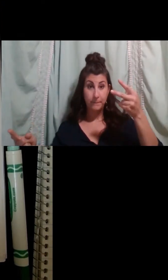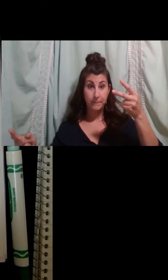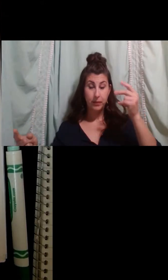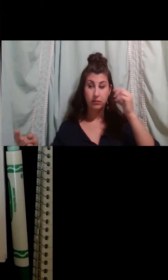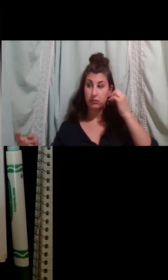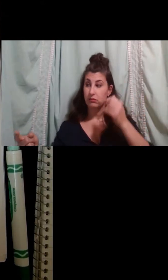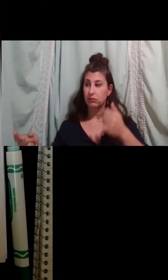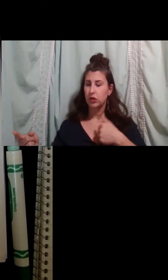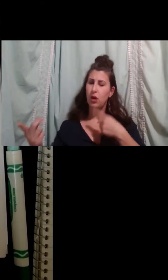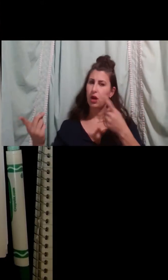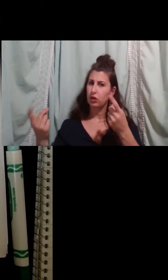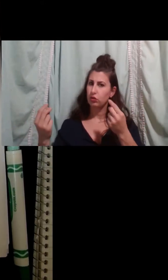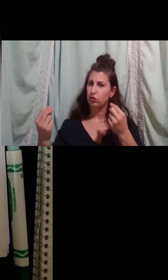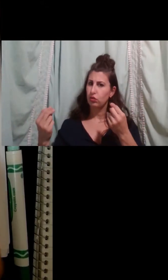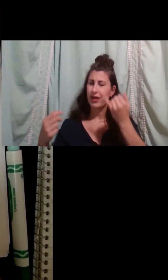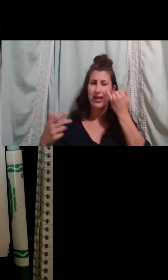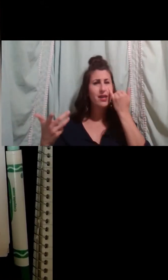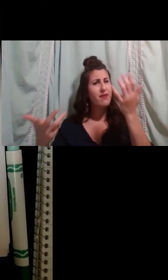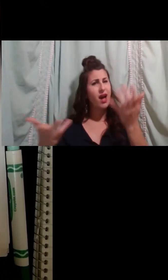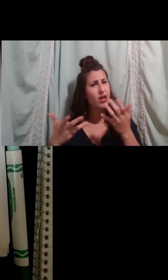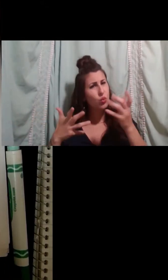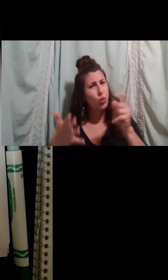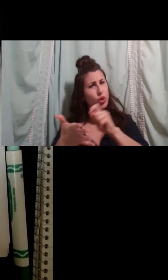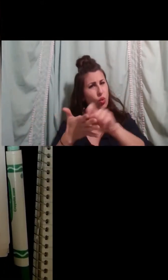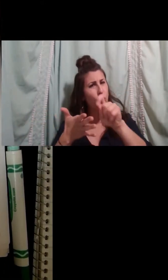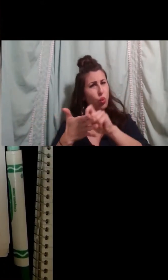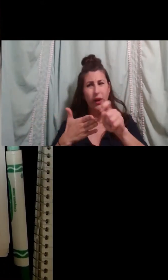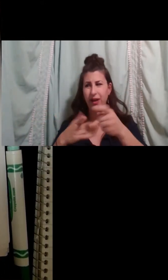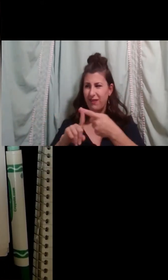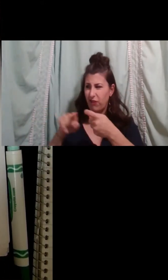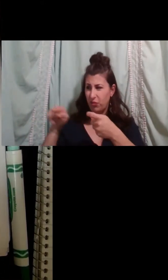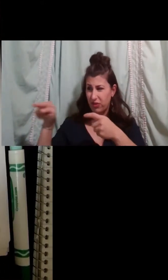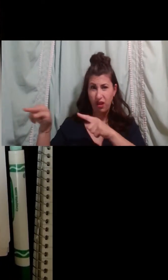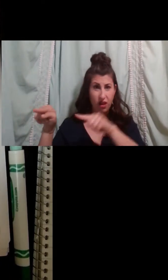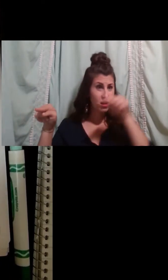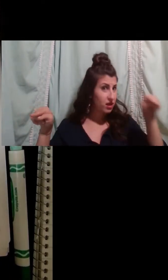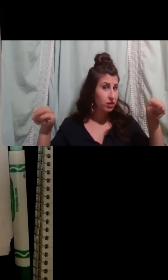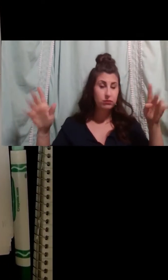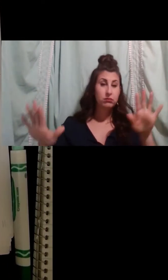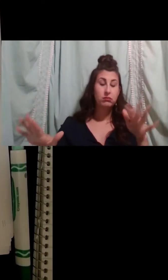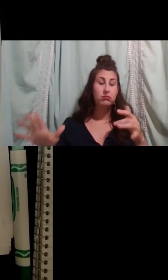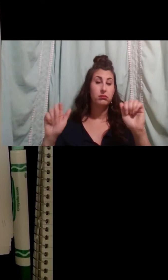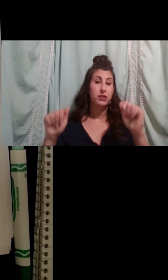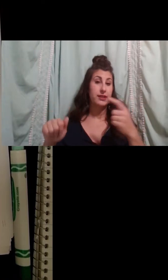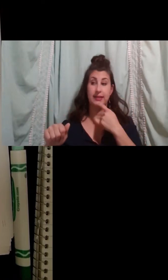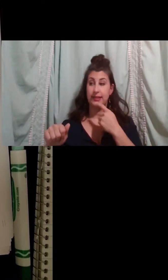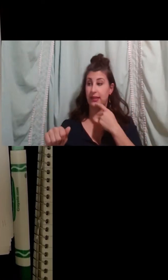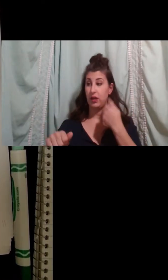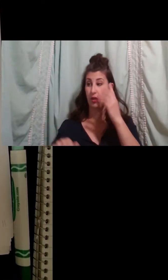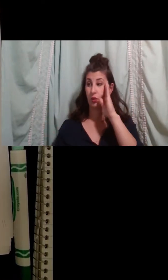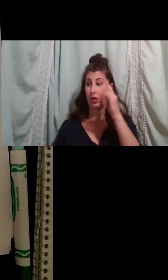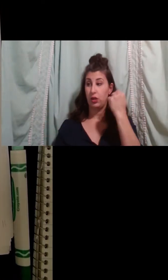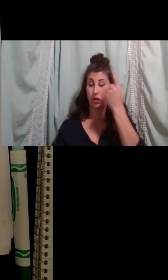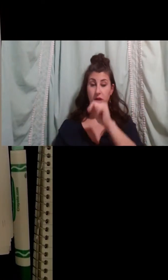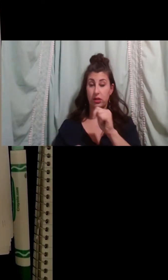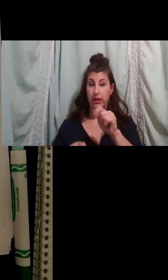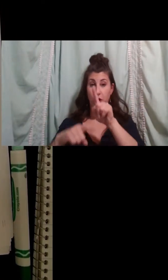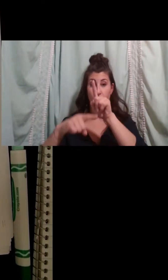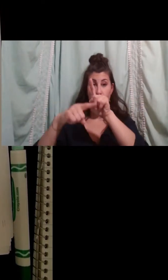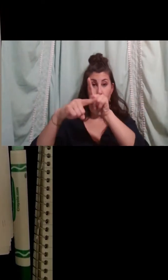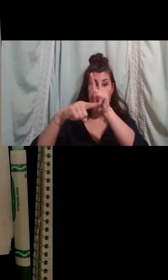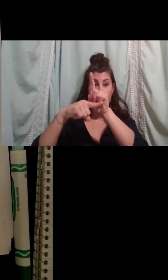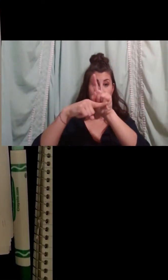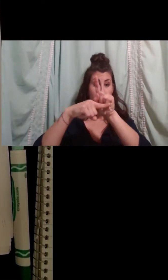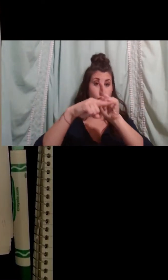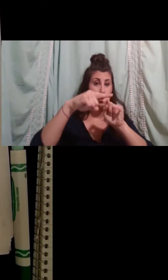flip. So what I could do, if I didn't want to write it, go from here straight to here, I could say, okay, this is going to look like this.